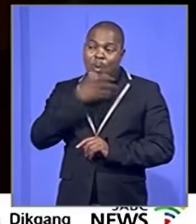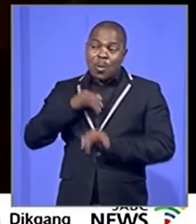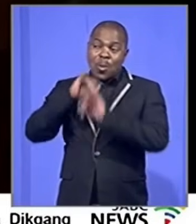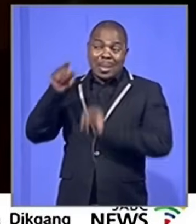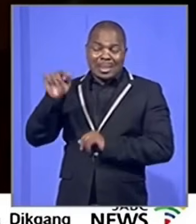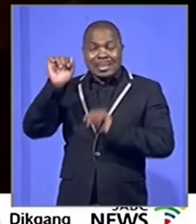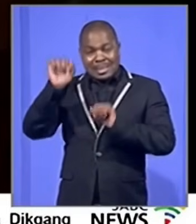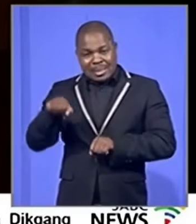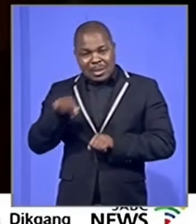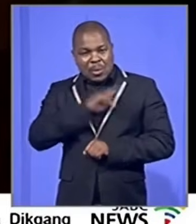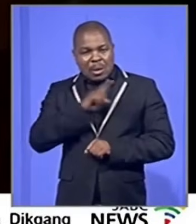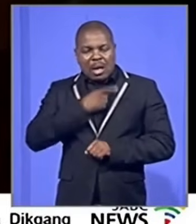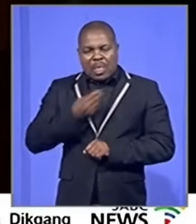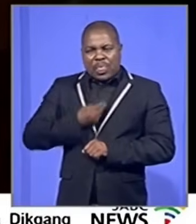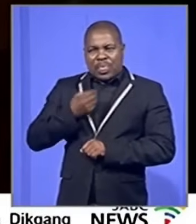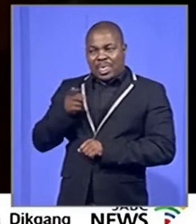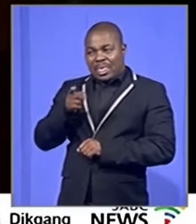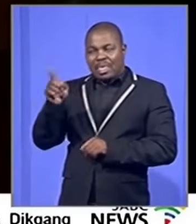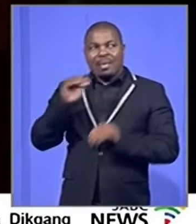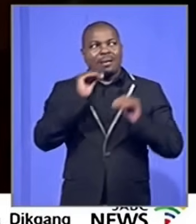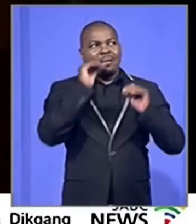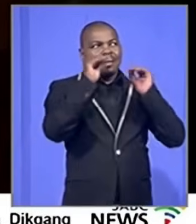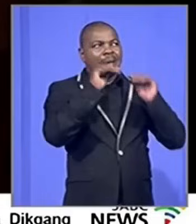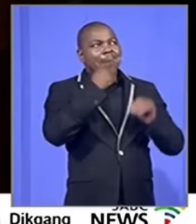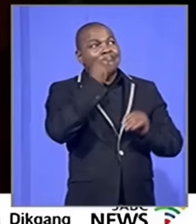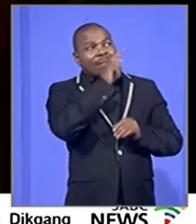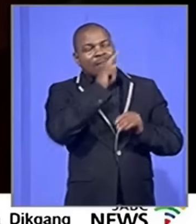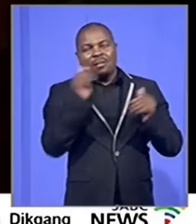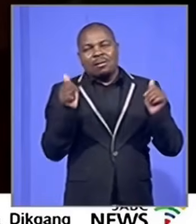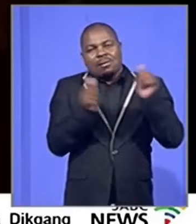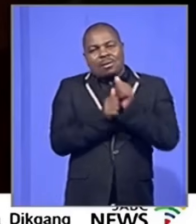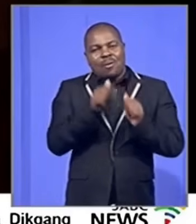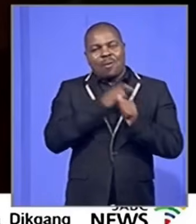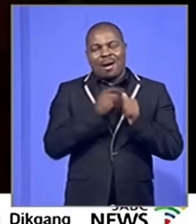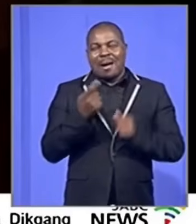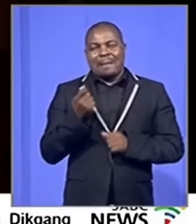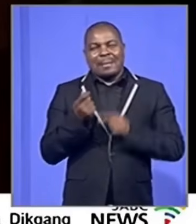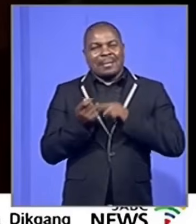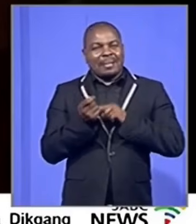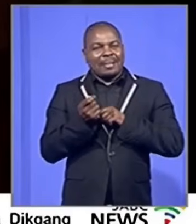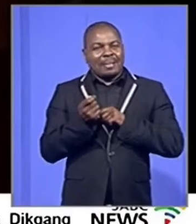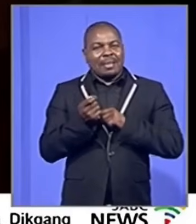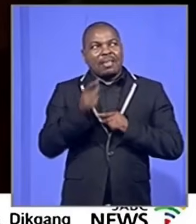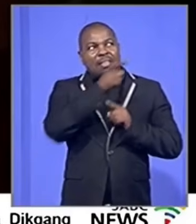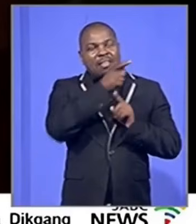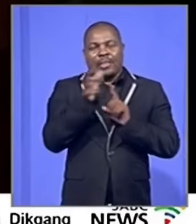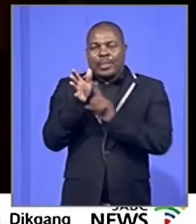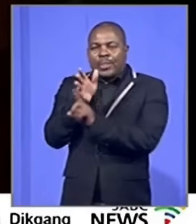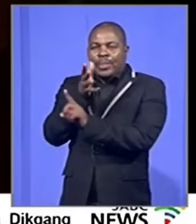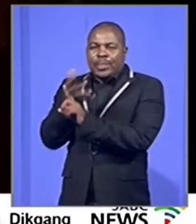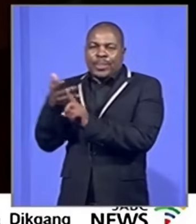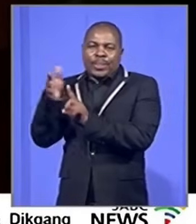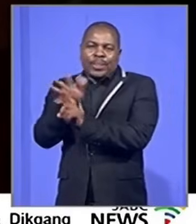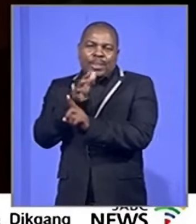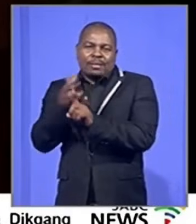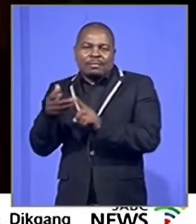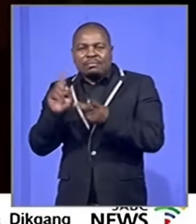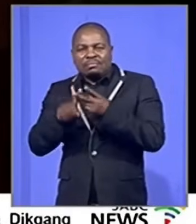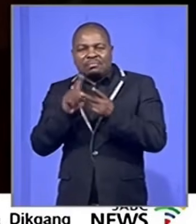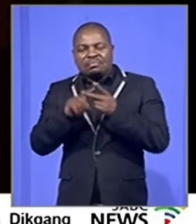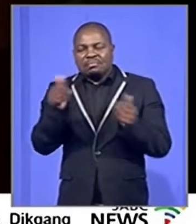taba gore bana ba bannyane ba robala le batho ba bagolo ba lebeletše taba ya tšhelete batho ba bagolo ba ba foraforetša ba ba fa